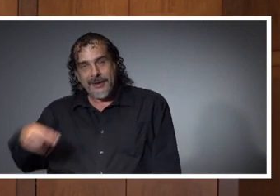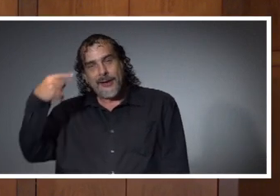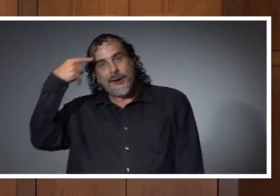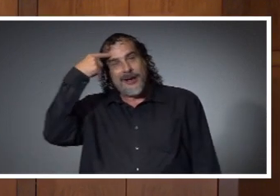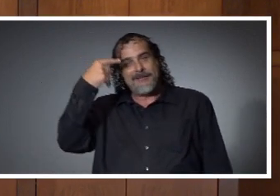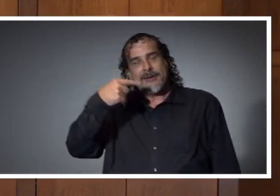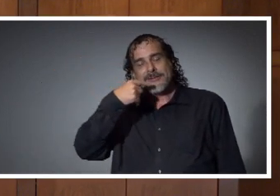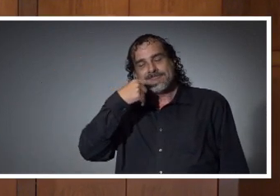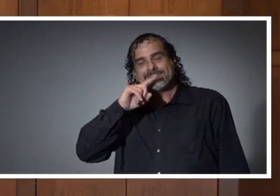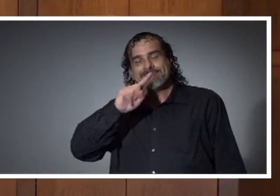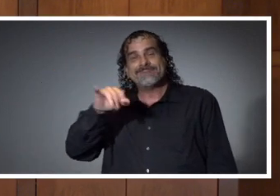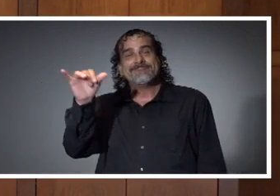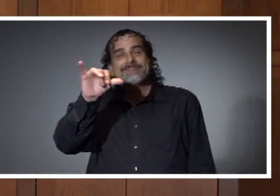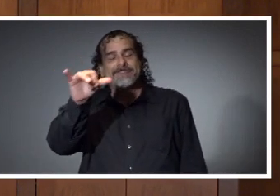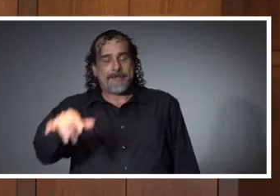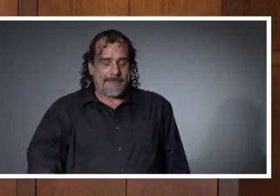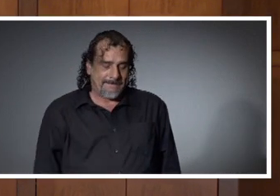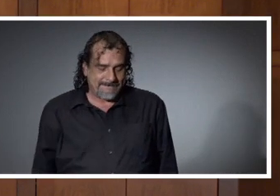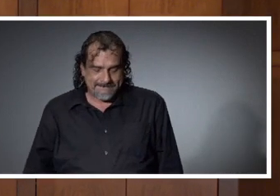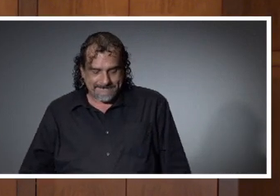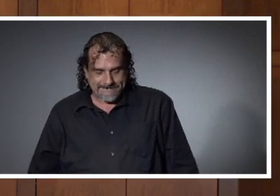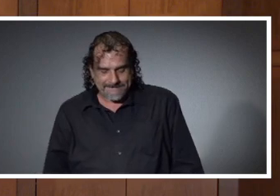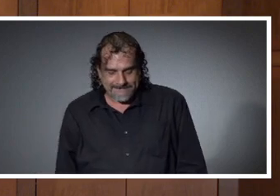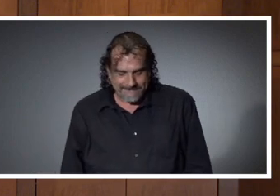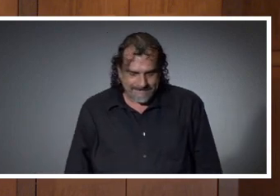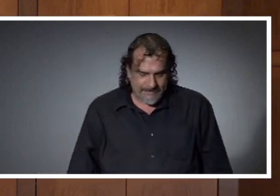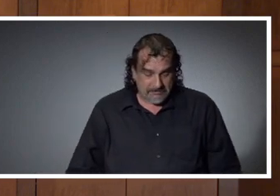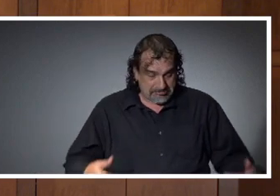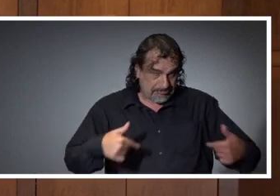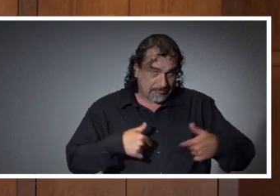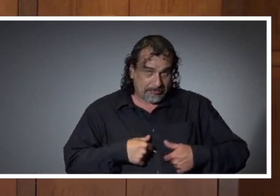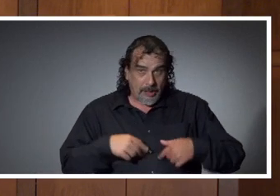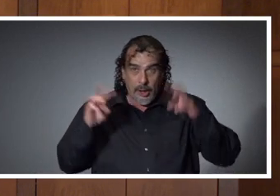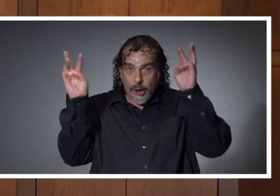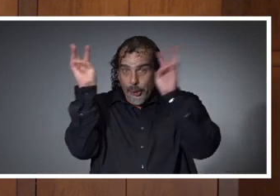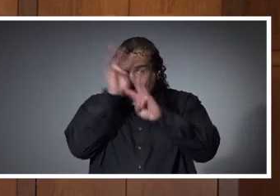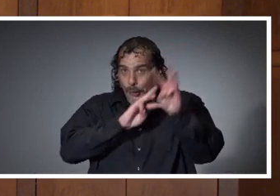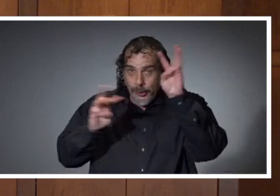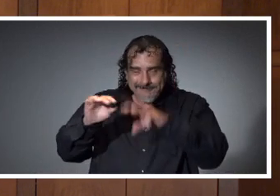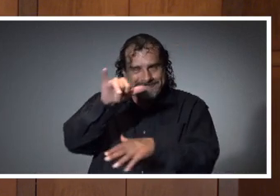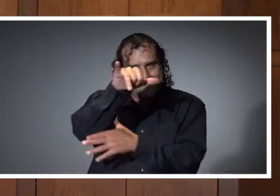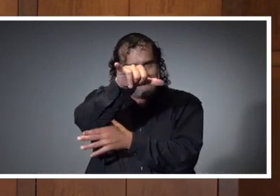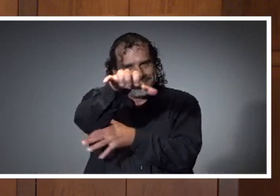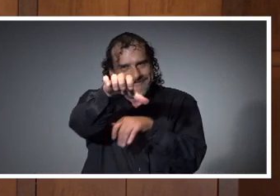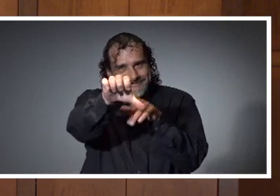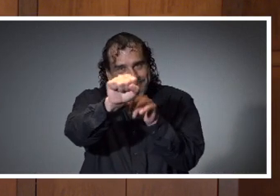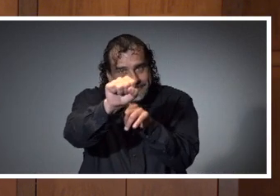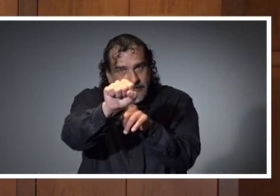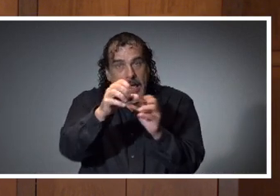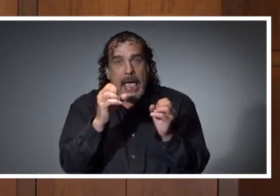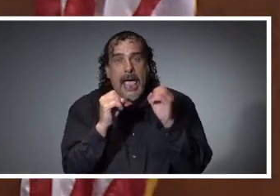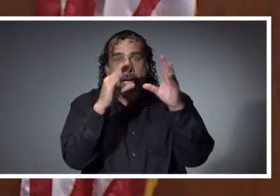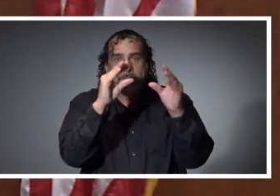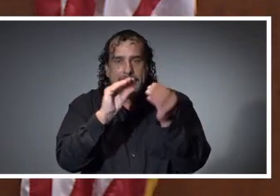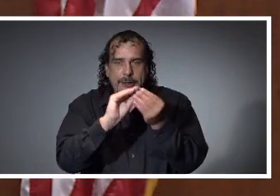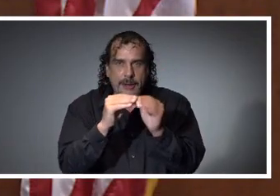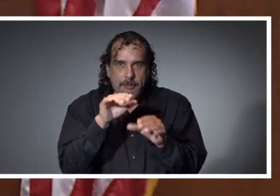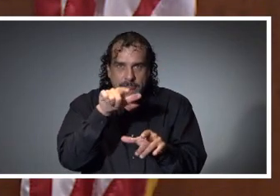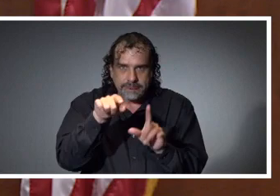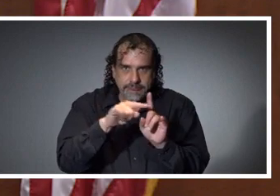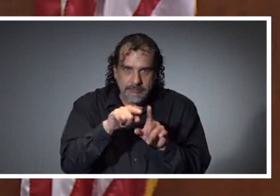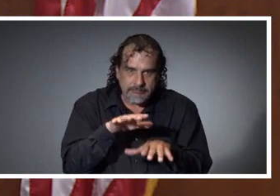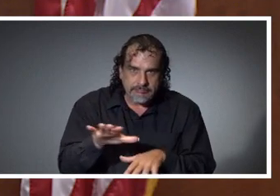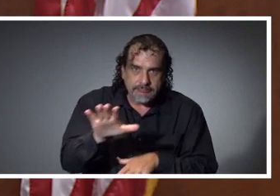by saying I am definitely concerned about the number of cases, and I'm definitely